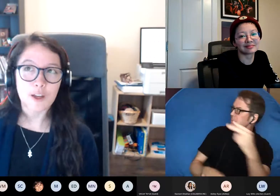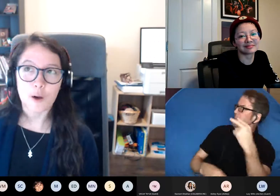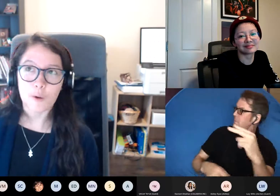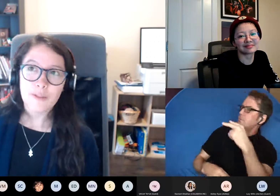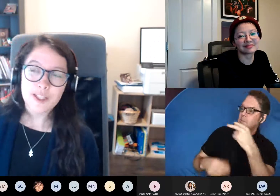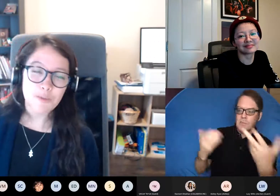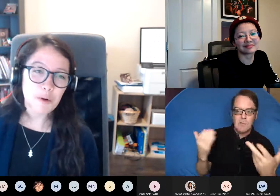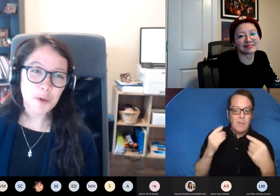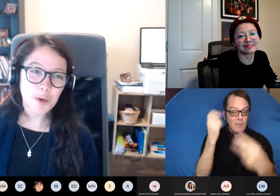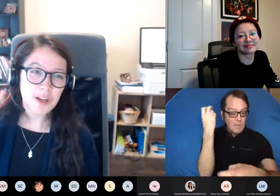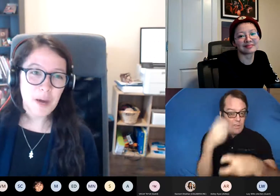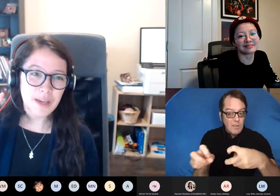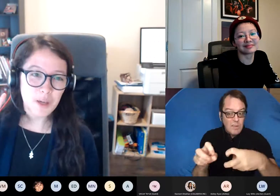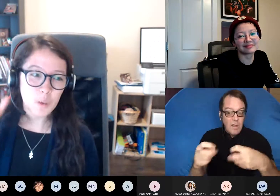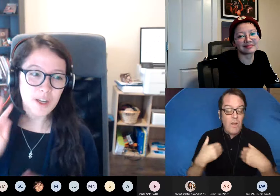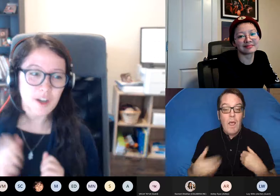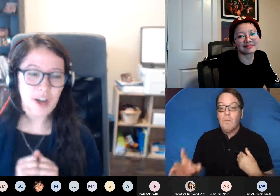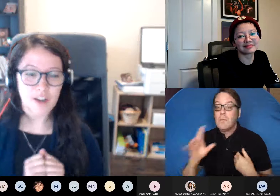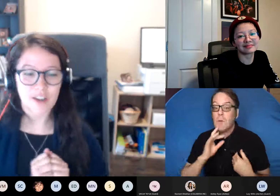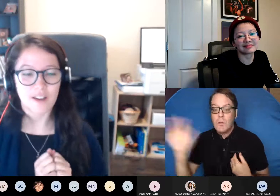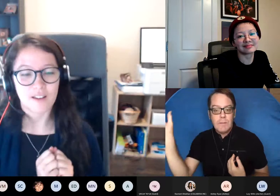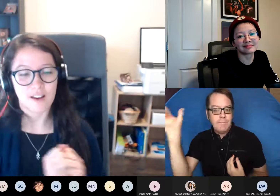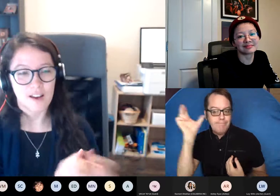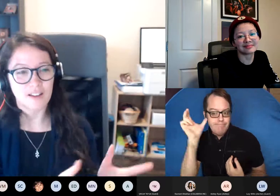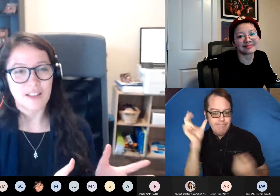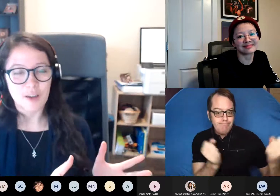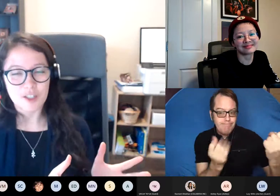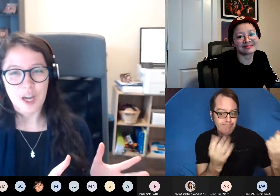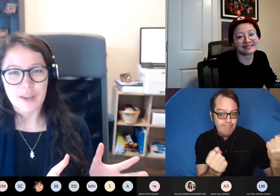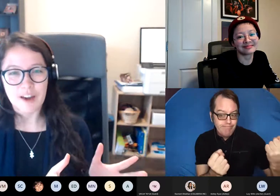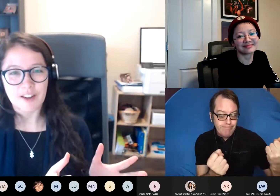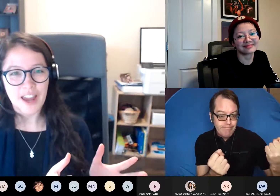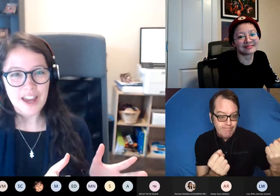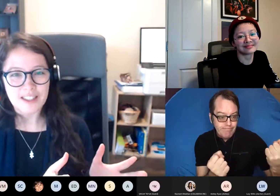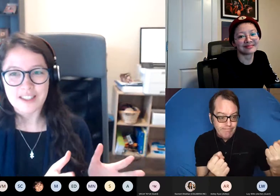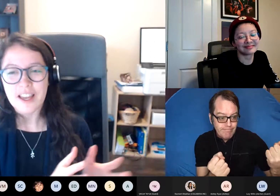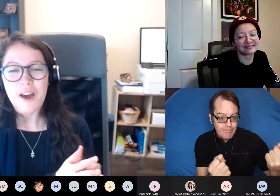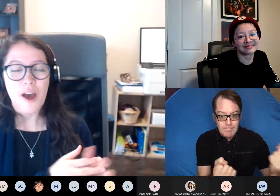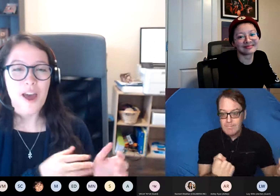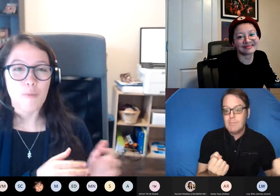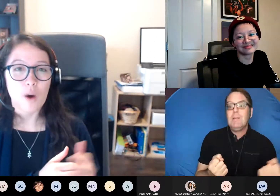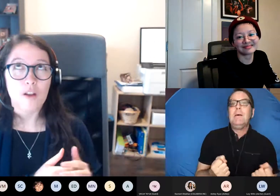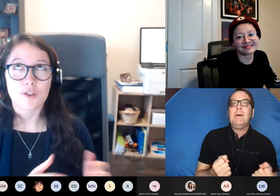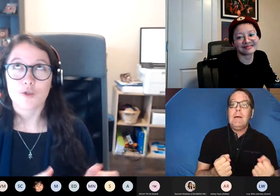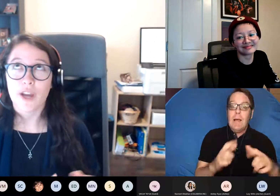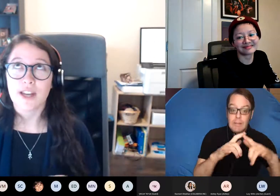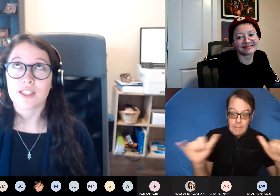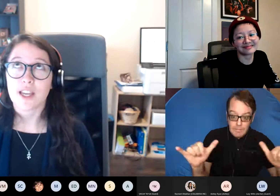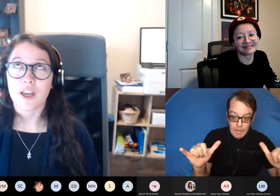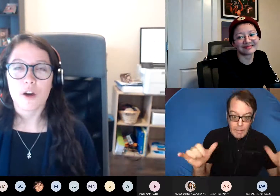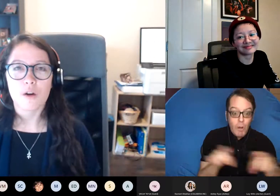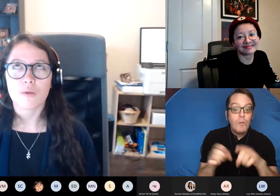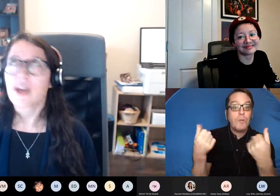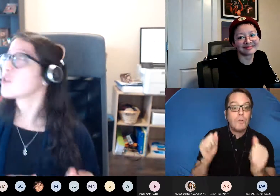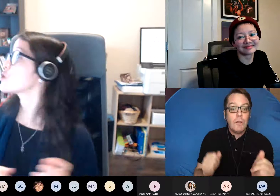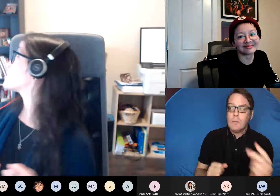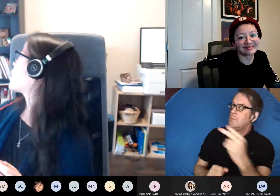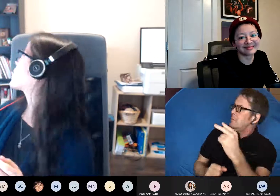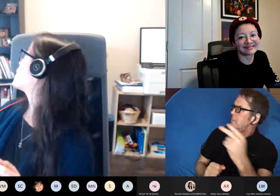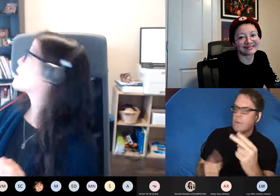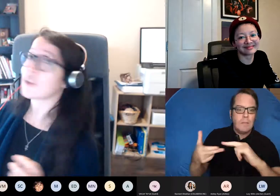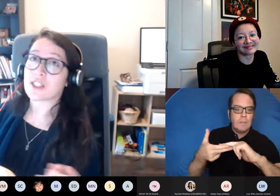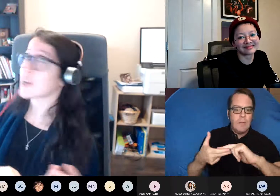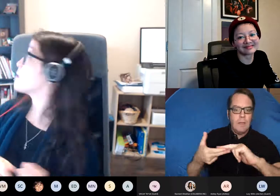have spoken word coming in one ear, having language coming out your hands, and while also trying to say like, oh yeah,